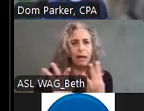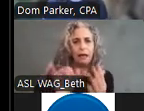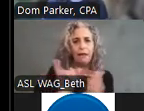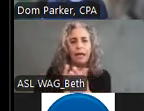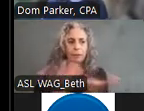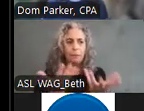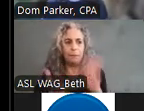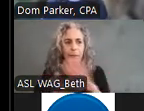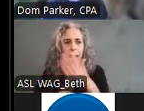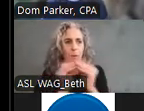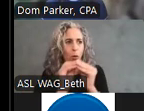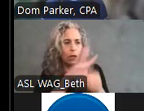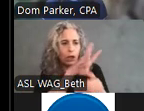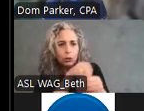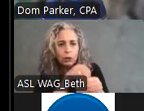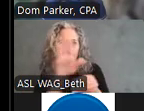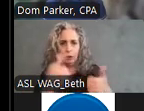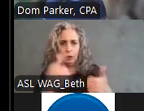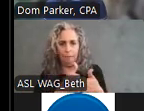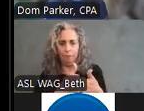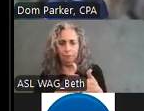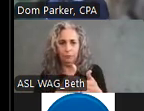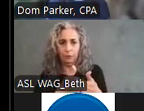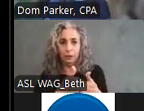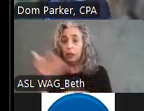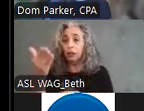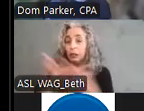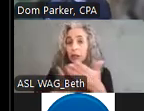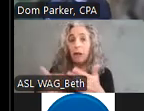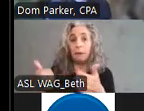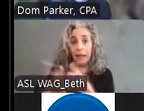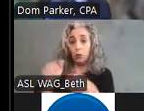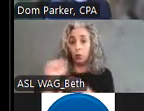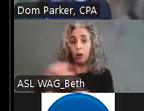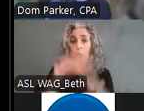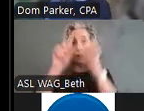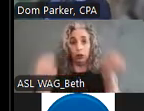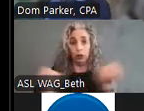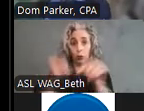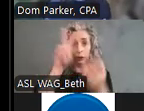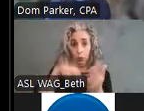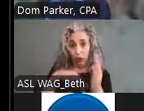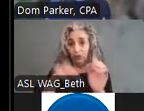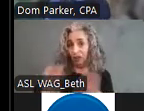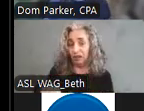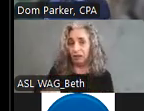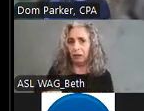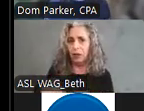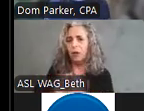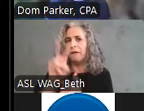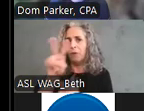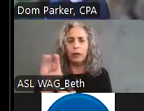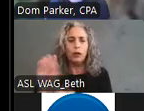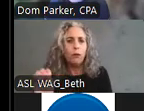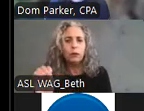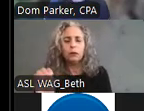really achievable. And there are games out there which do work with screen readers, which do work with voiceover and talkback, the